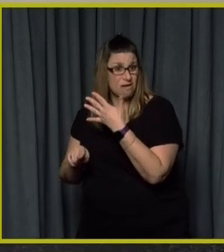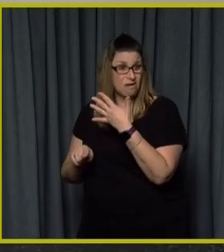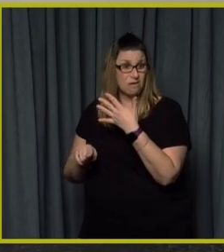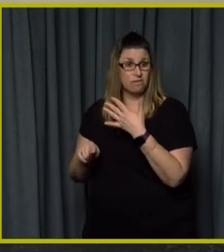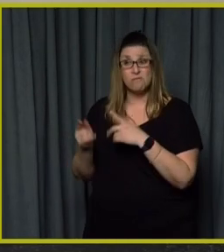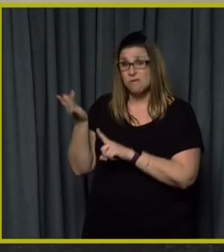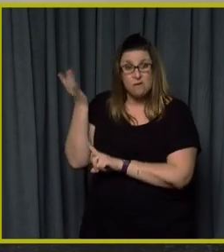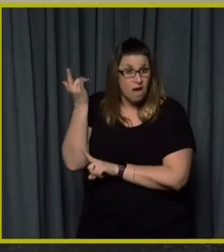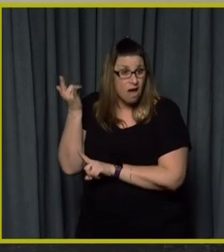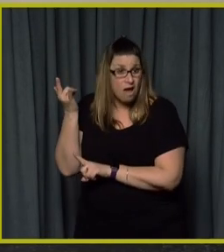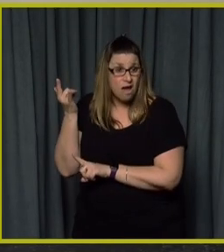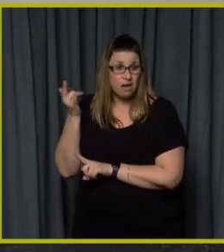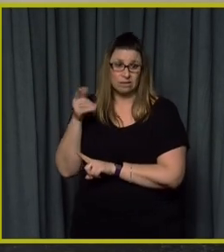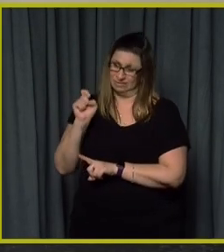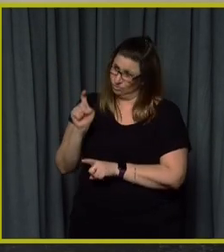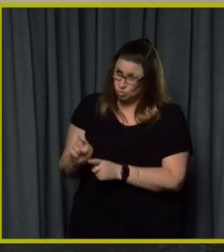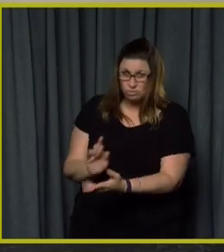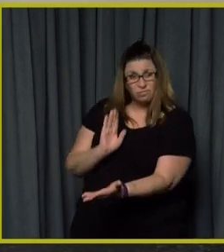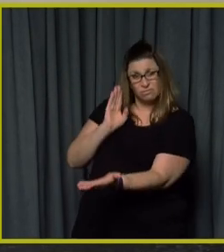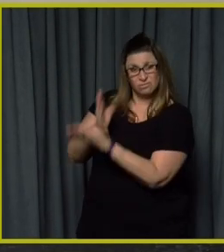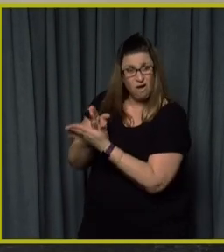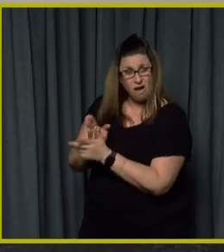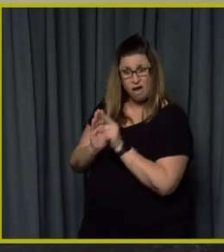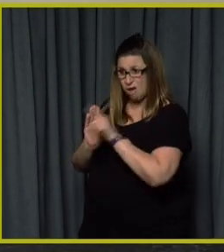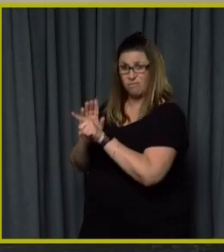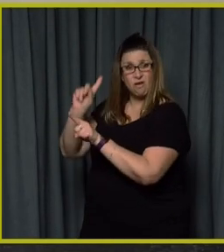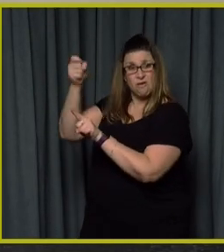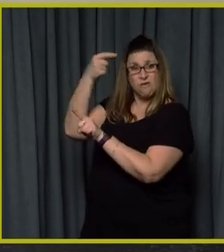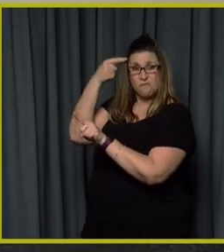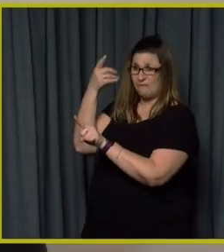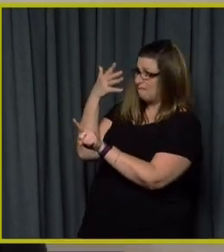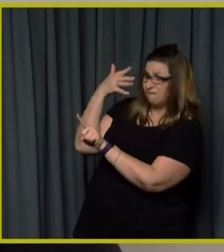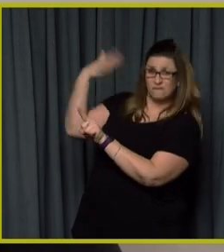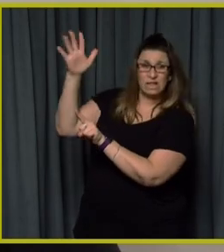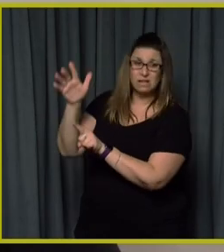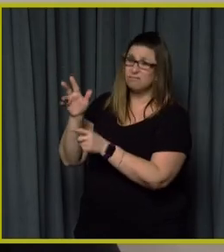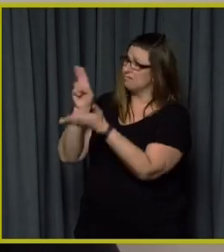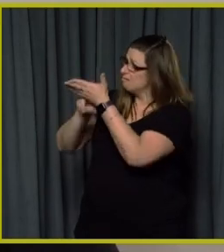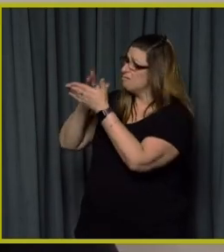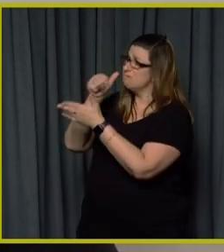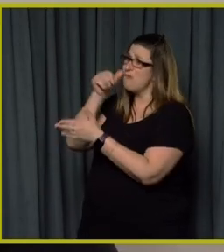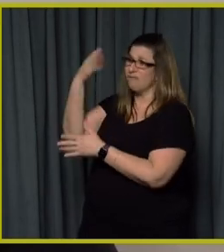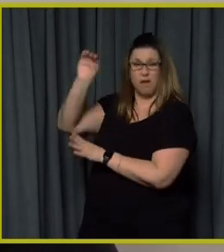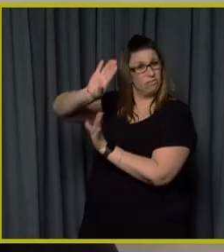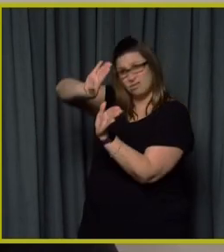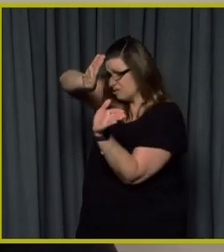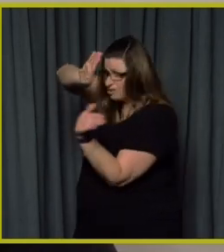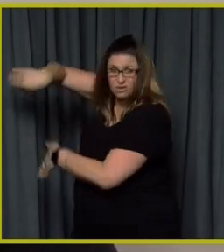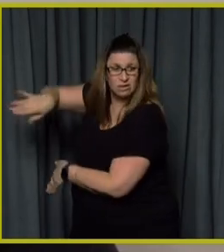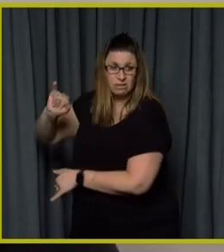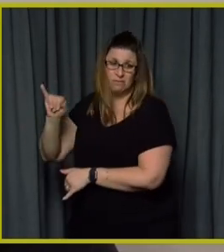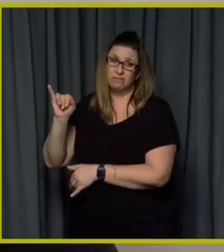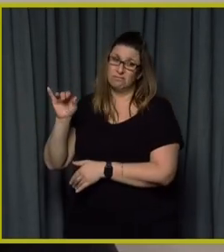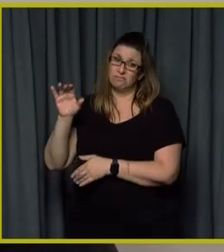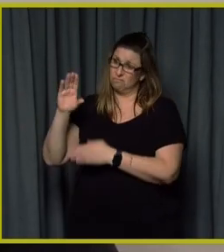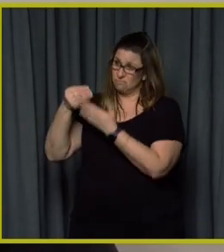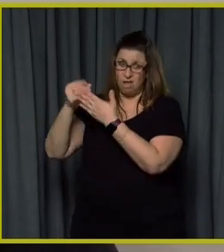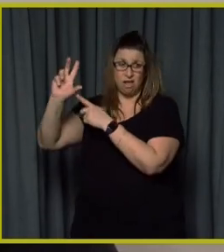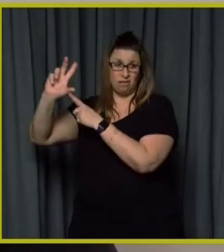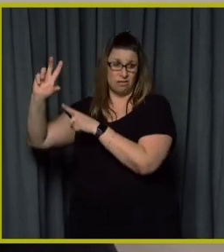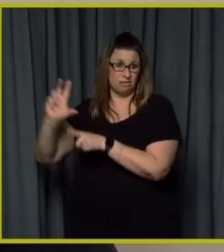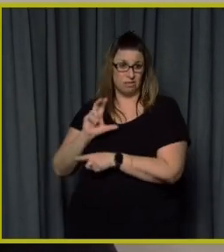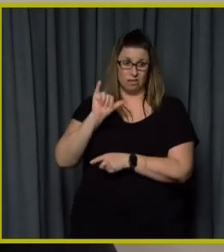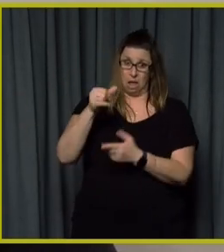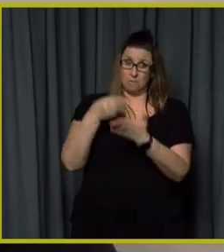the privatization of military spending and military spending increases. We demand the reallocation of resources